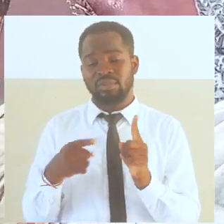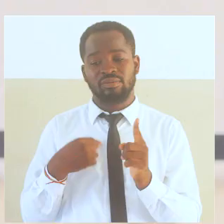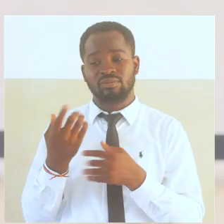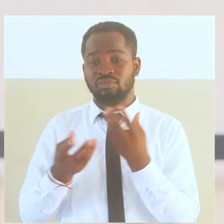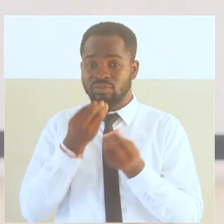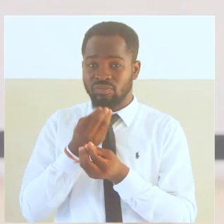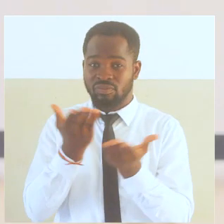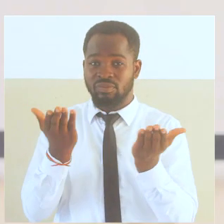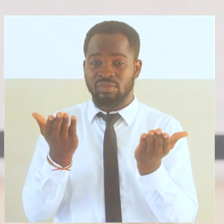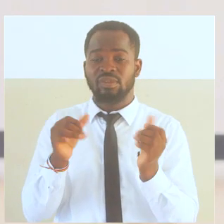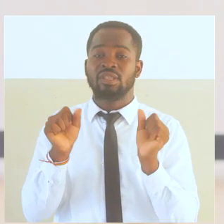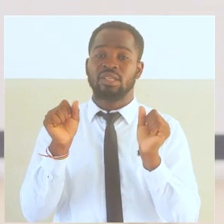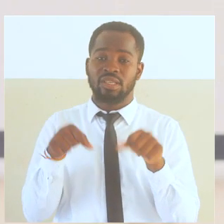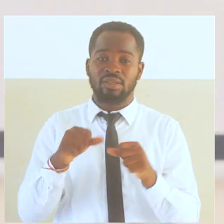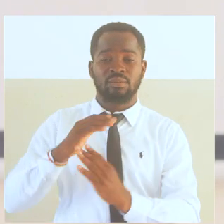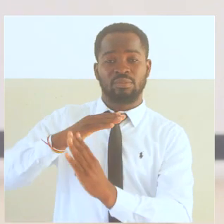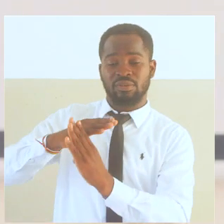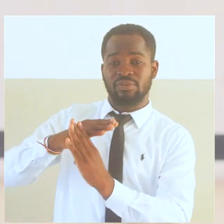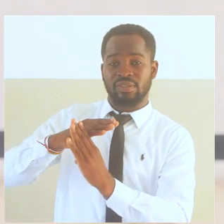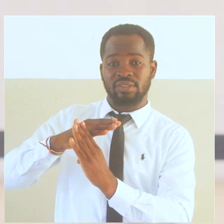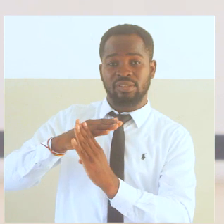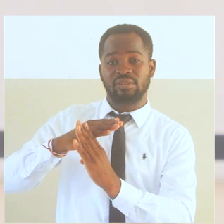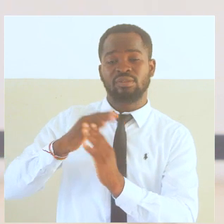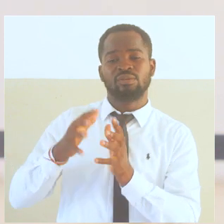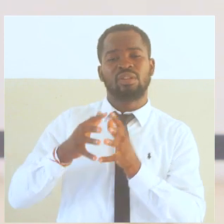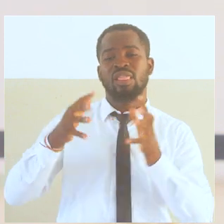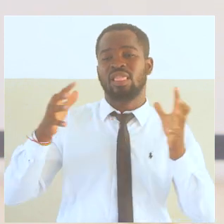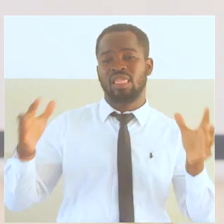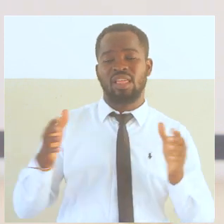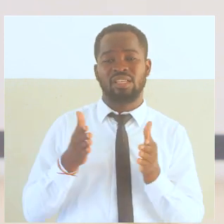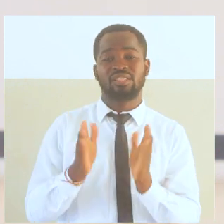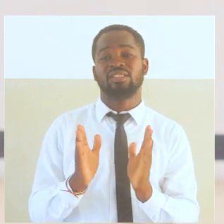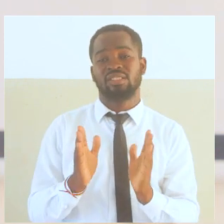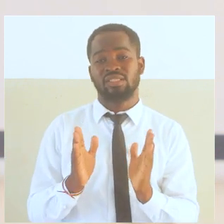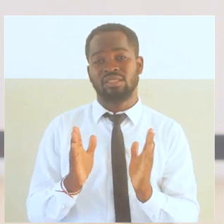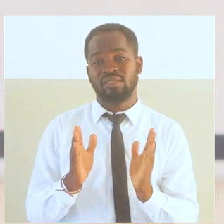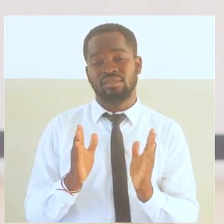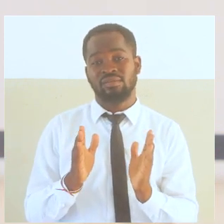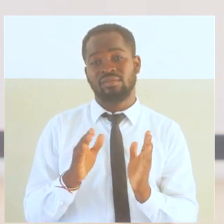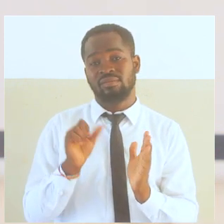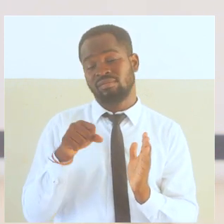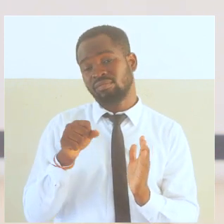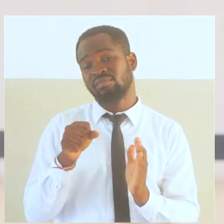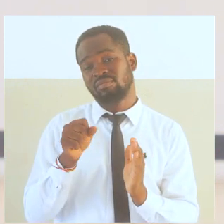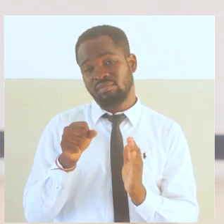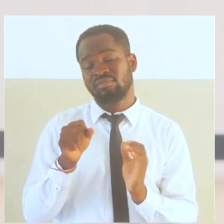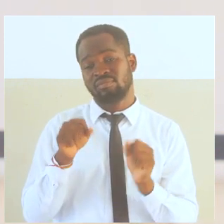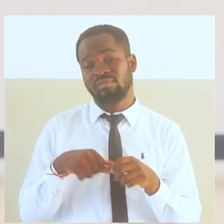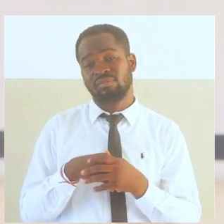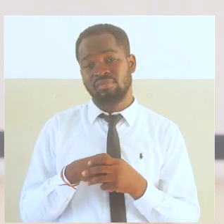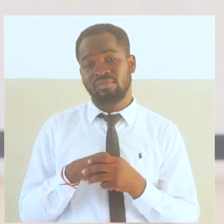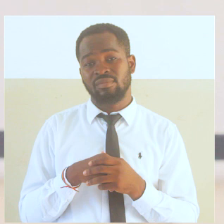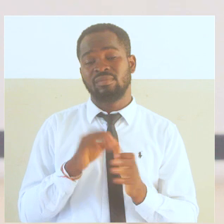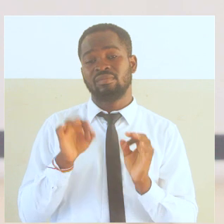condition. First of all, because there are predisposing factors. As I mentioned, the factors, some are nutritional, some are environmental, some are